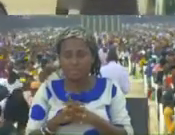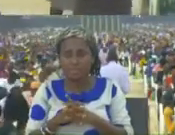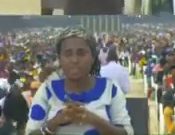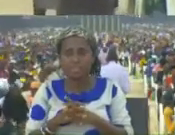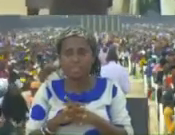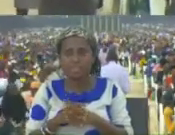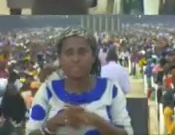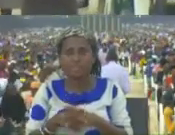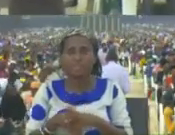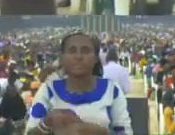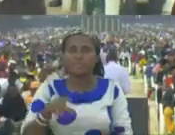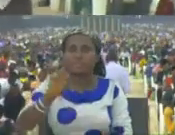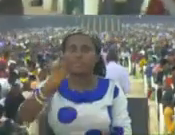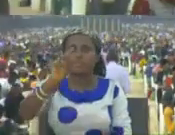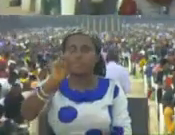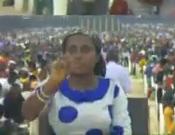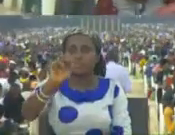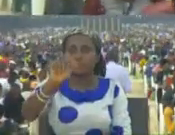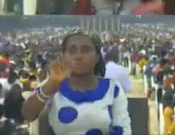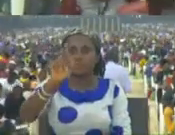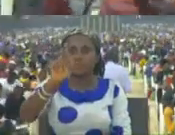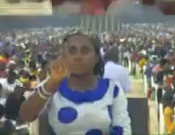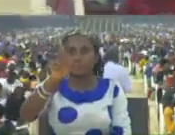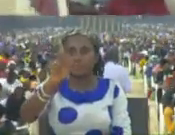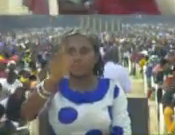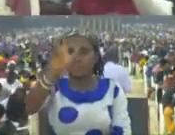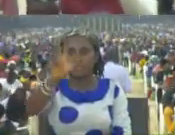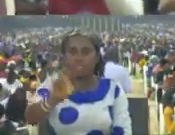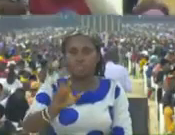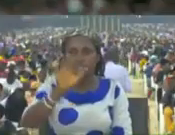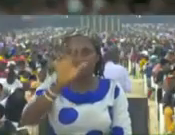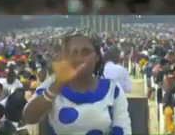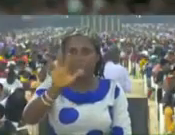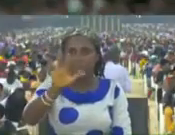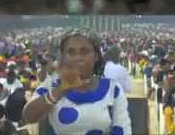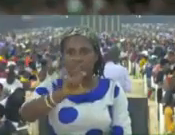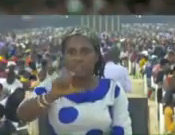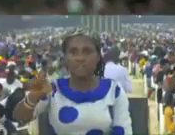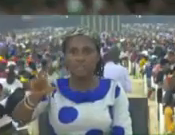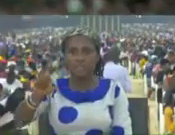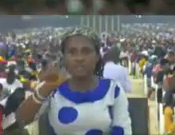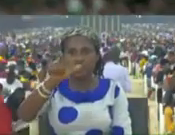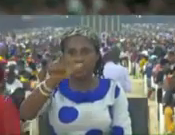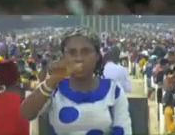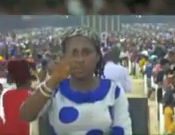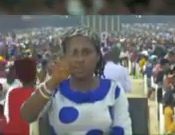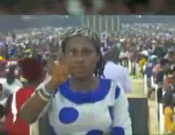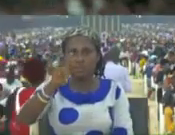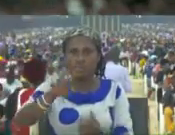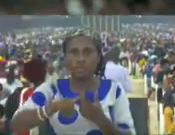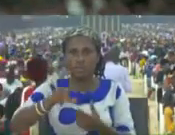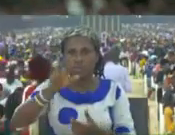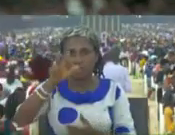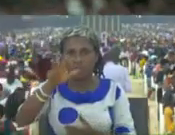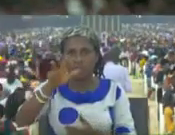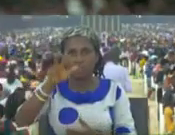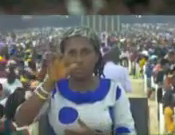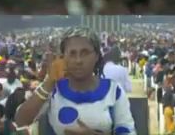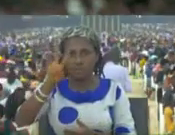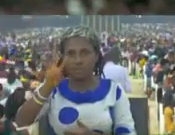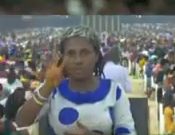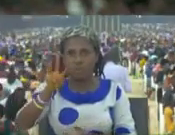In Mark chapter 5, verse 25 to 34, Mark 5, 25 to